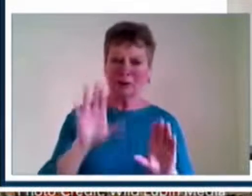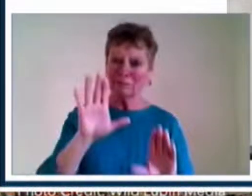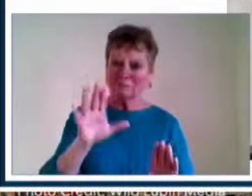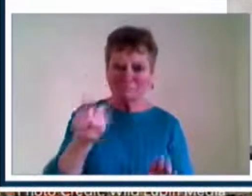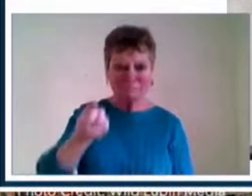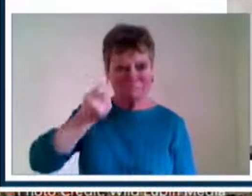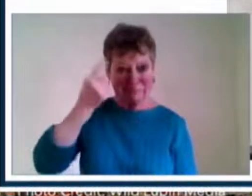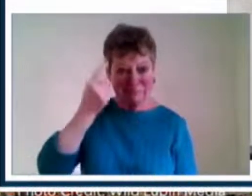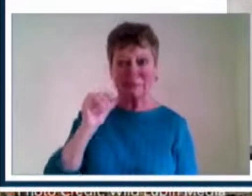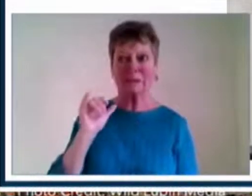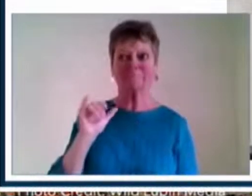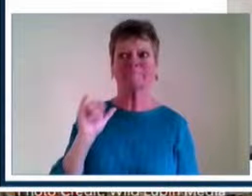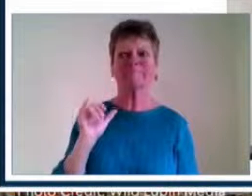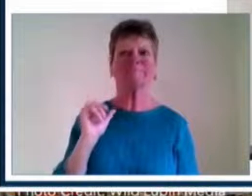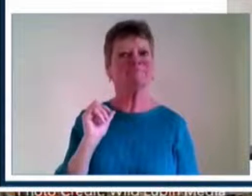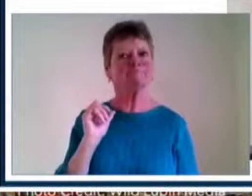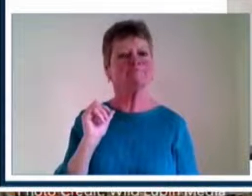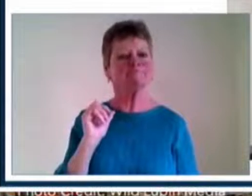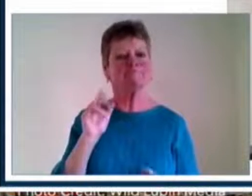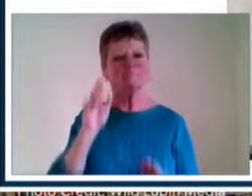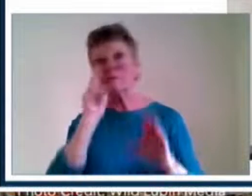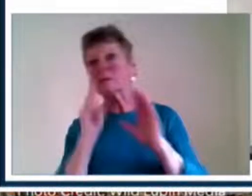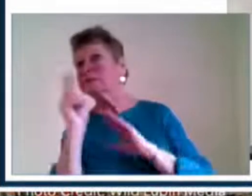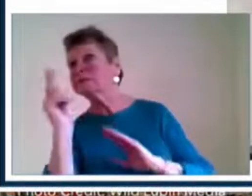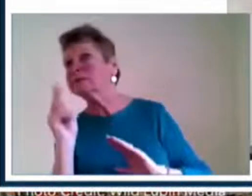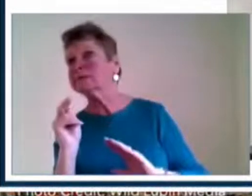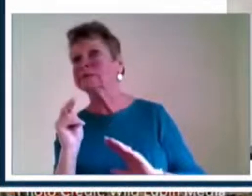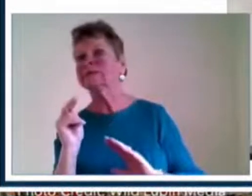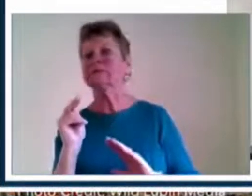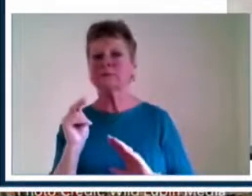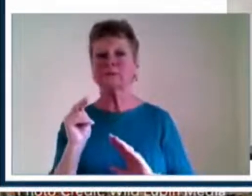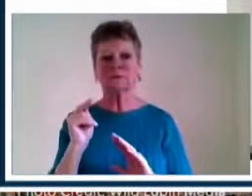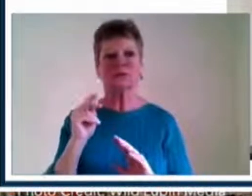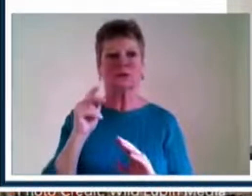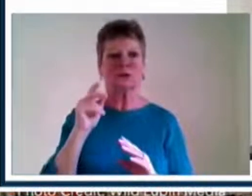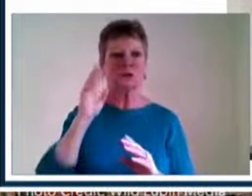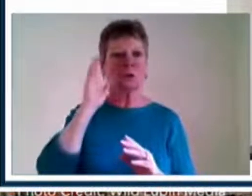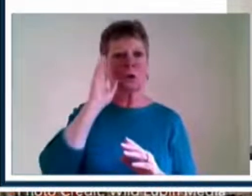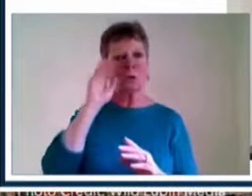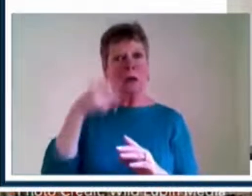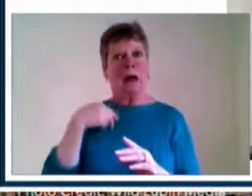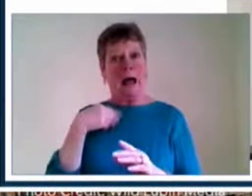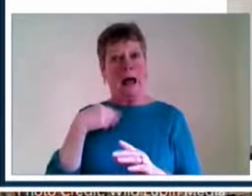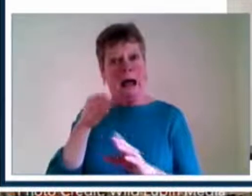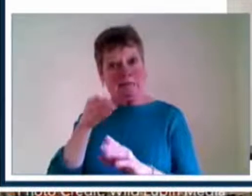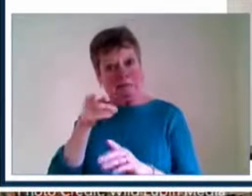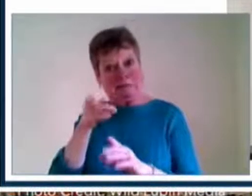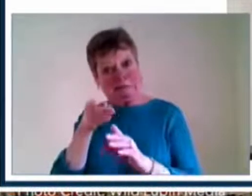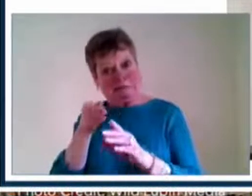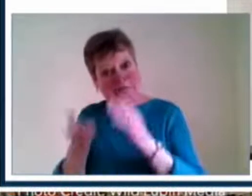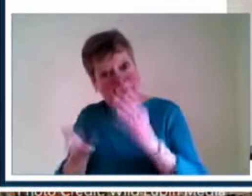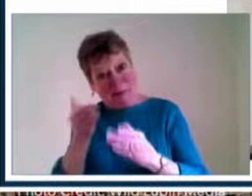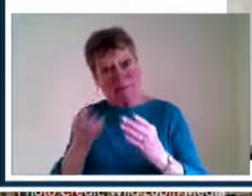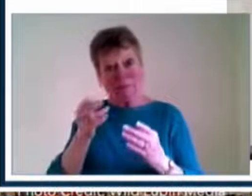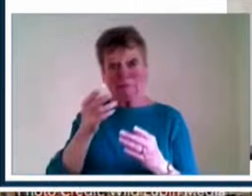forward, there's still a path to loosening restrictions, but it's a path that extends past January